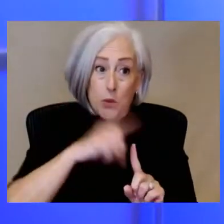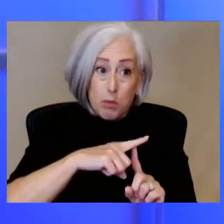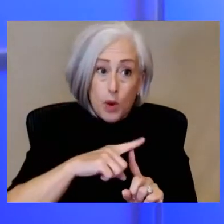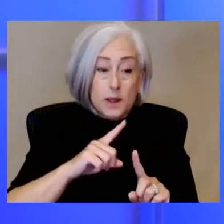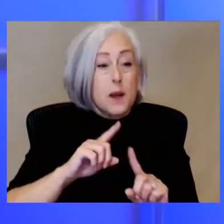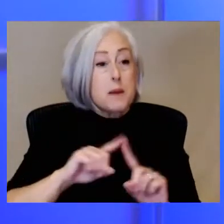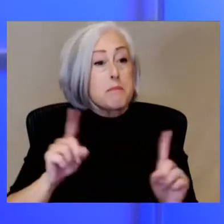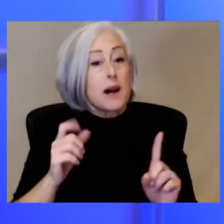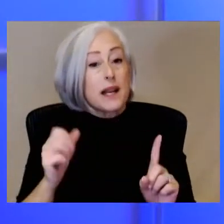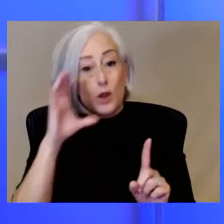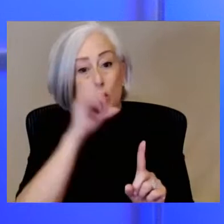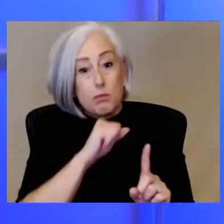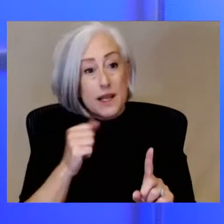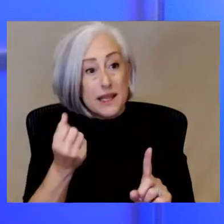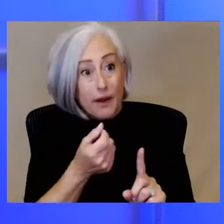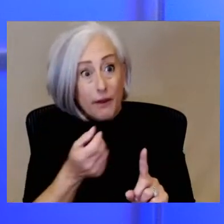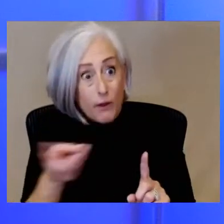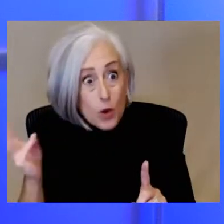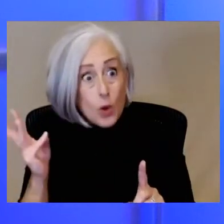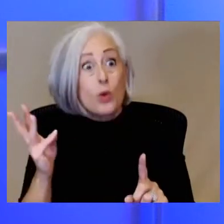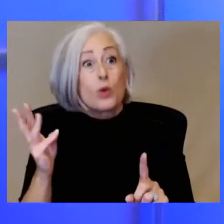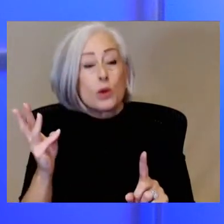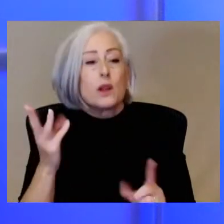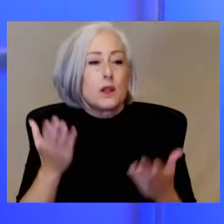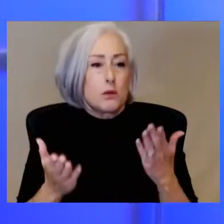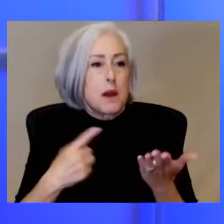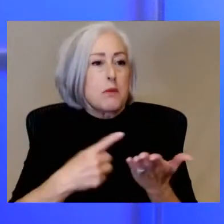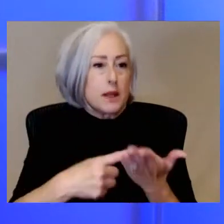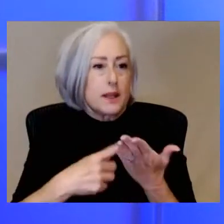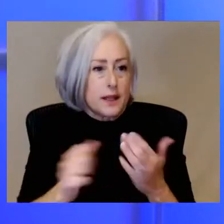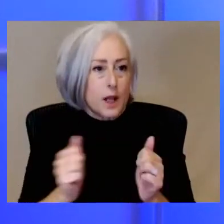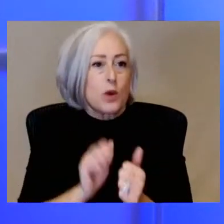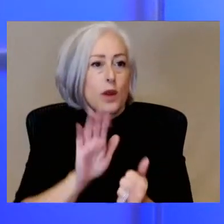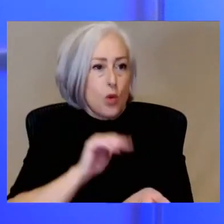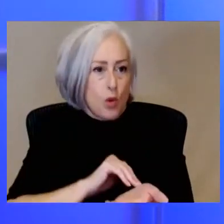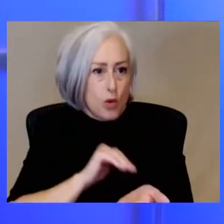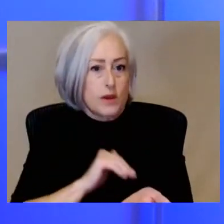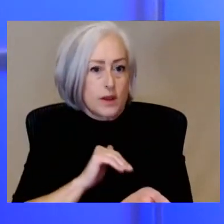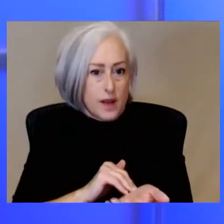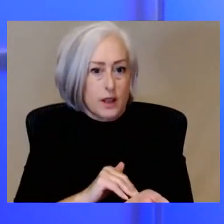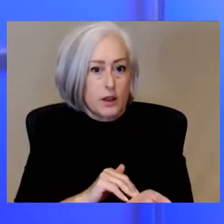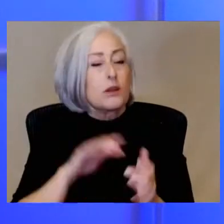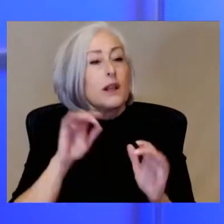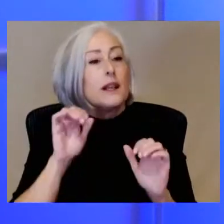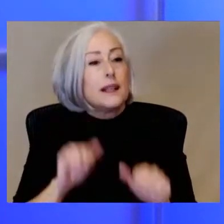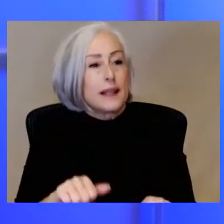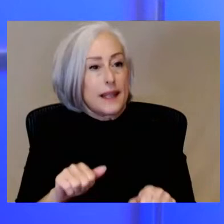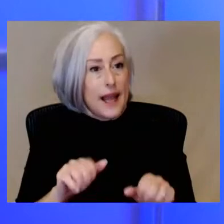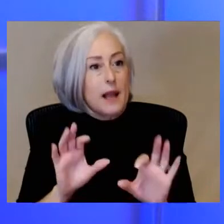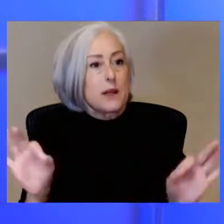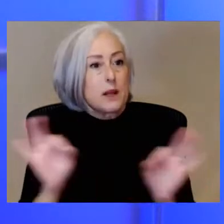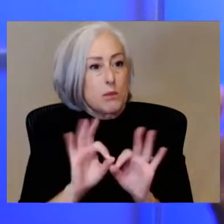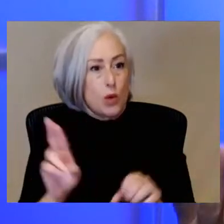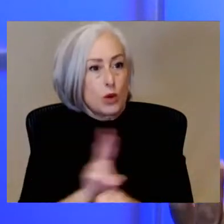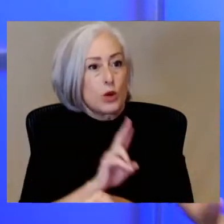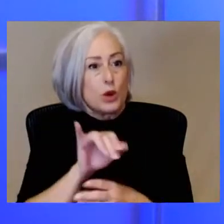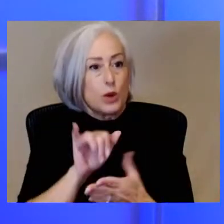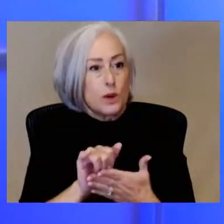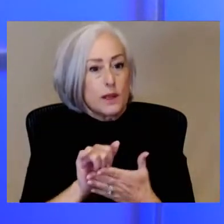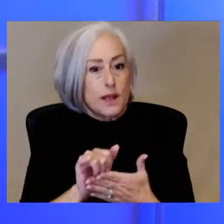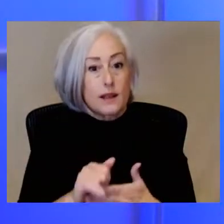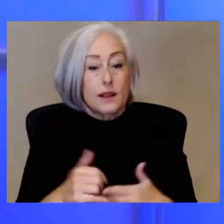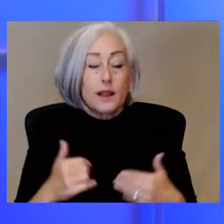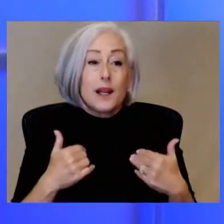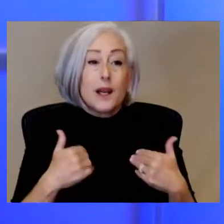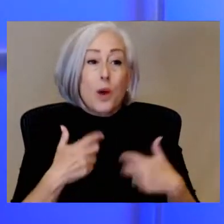it might be something you want to talk to your doctor about. And it can be valuable to use these. Now, we have a problem with screening